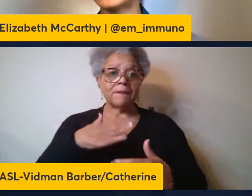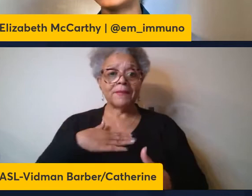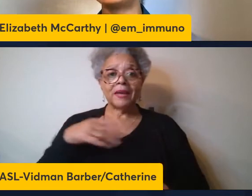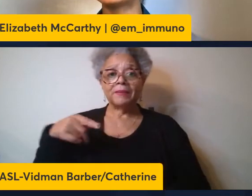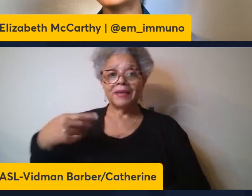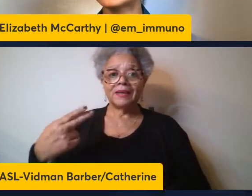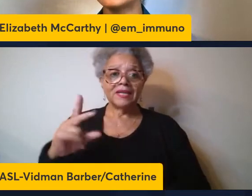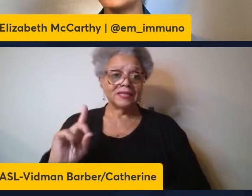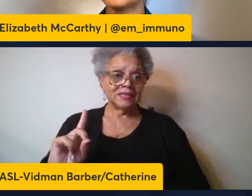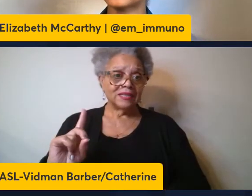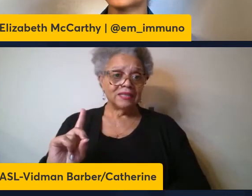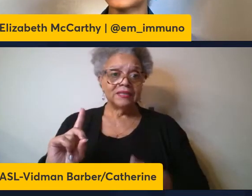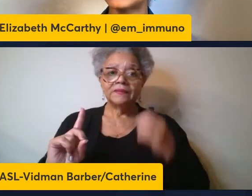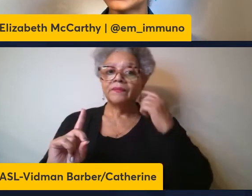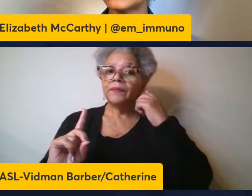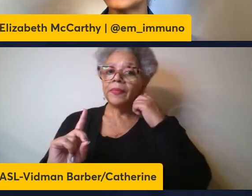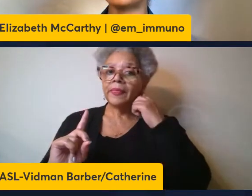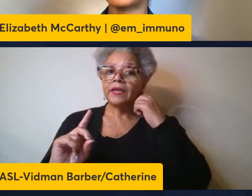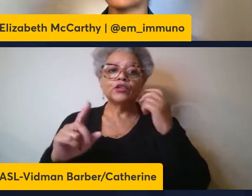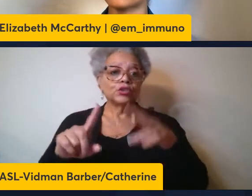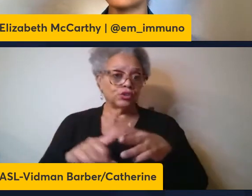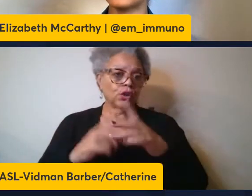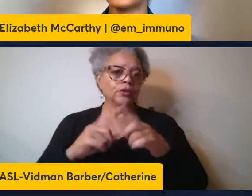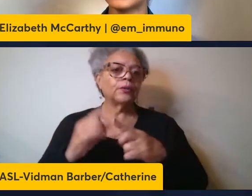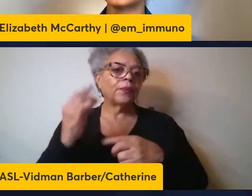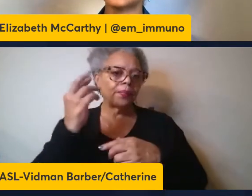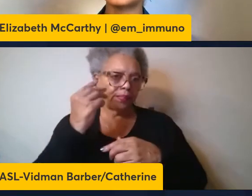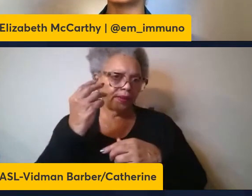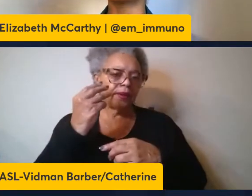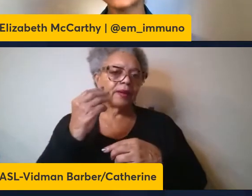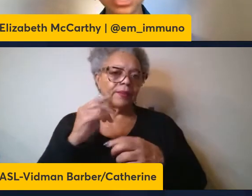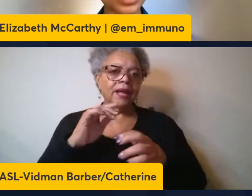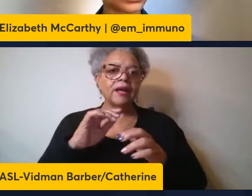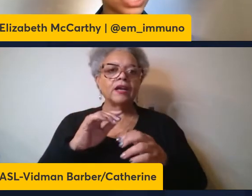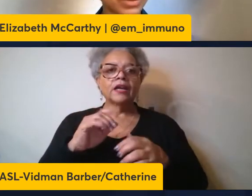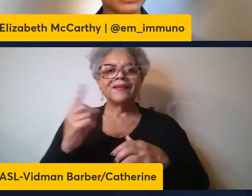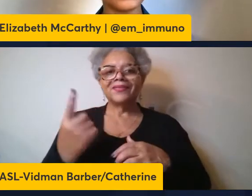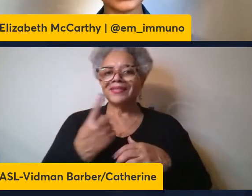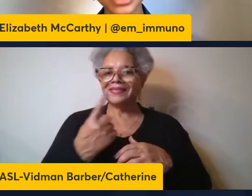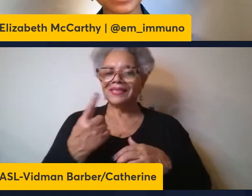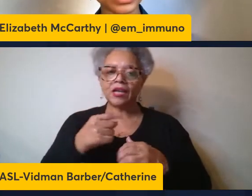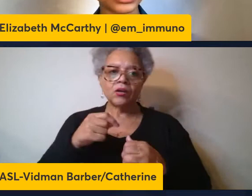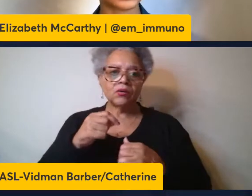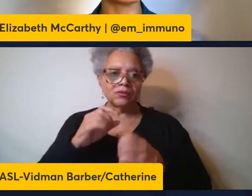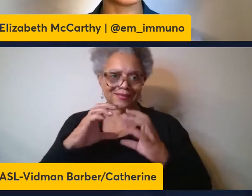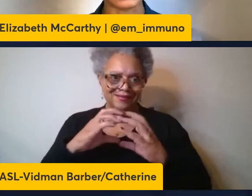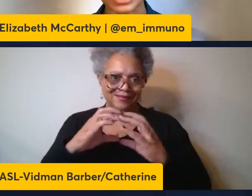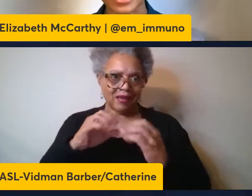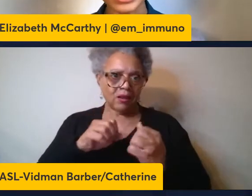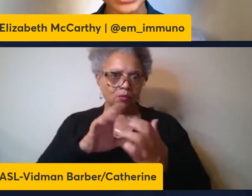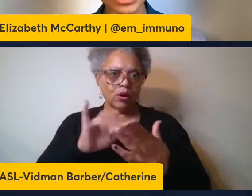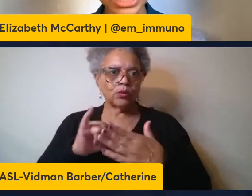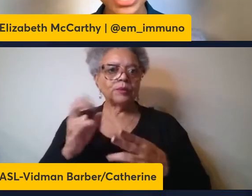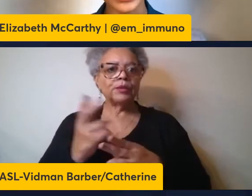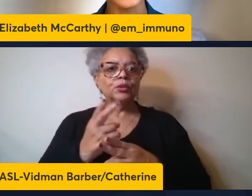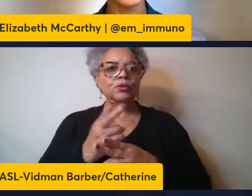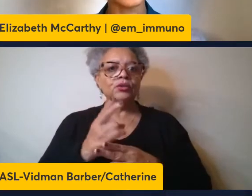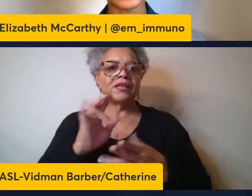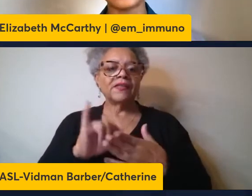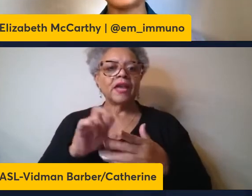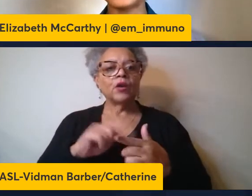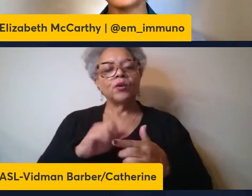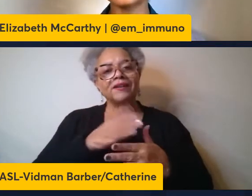PhD, started to think about so the single cell approach that we've been using in that project with single cell RNA